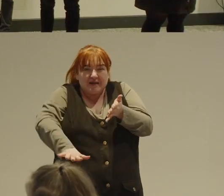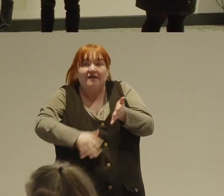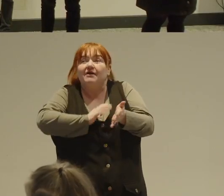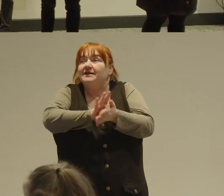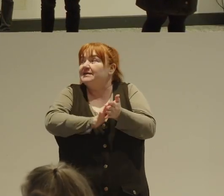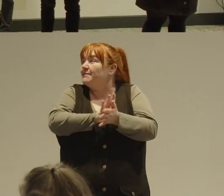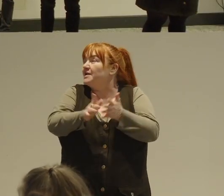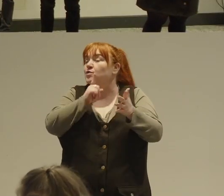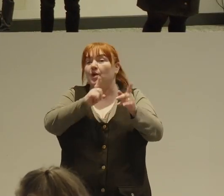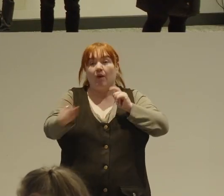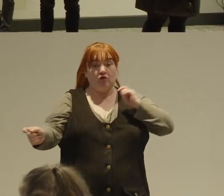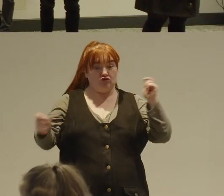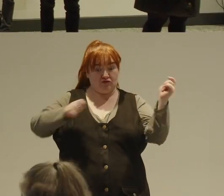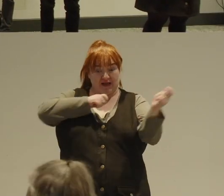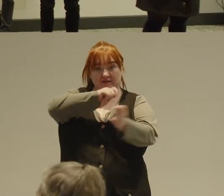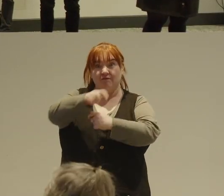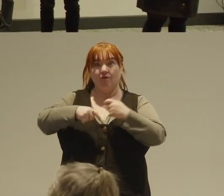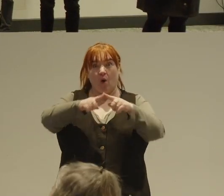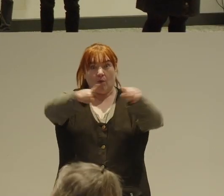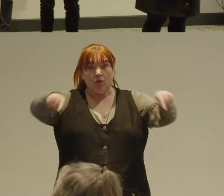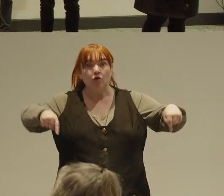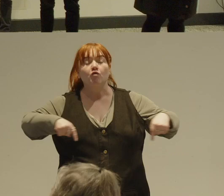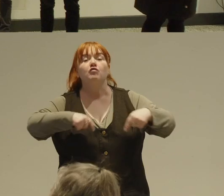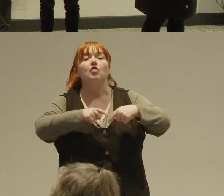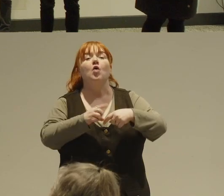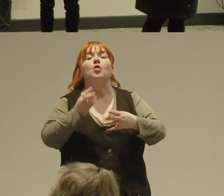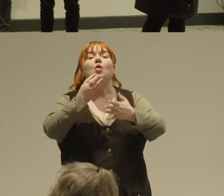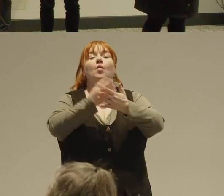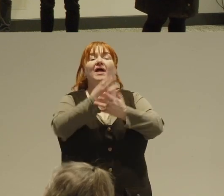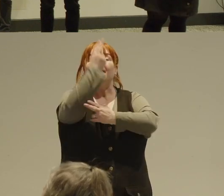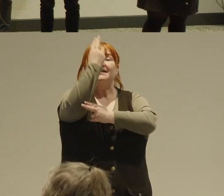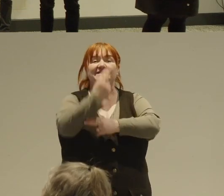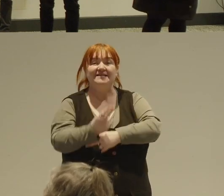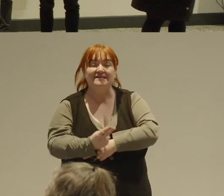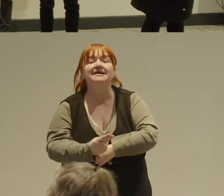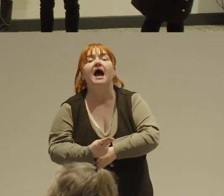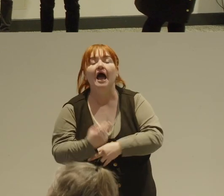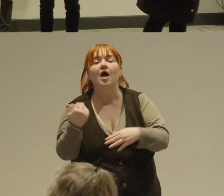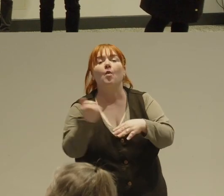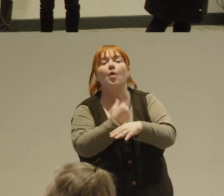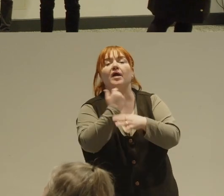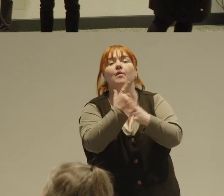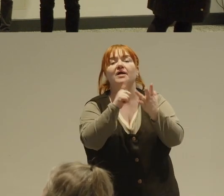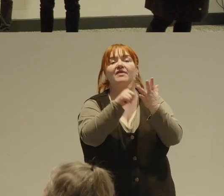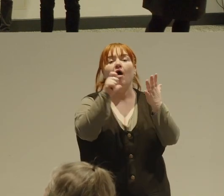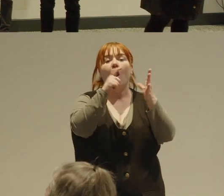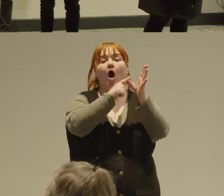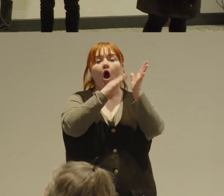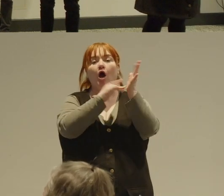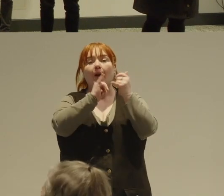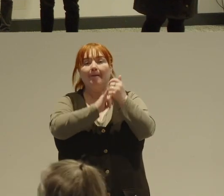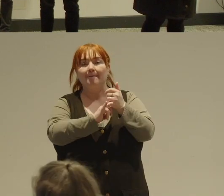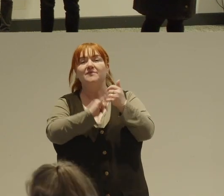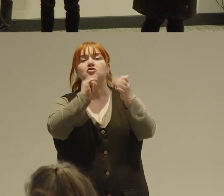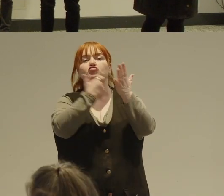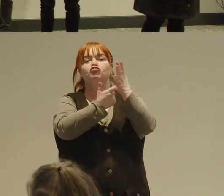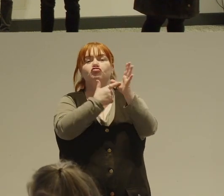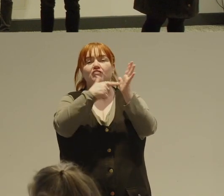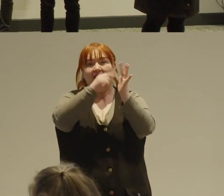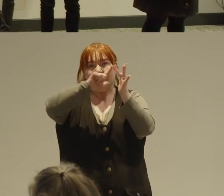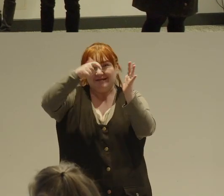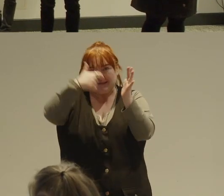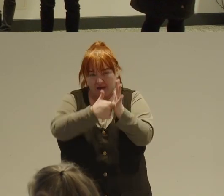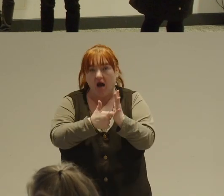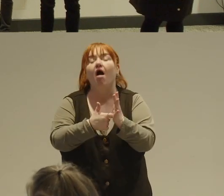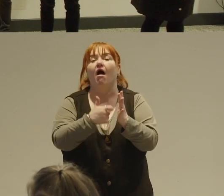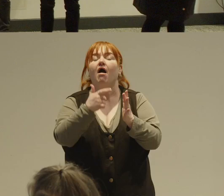a 360 video design, working with Occam's Razor, who are also a partner here at the Lowry, with